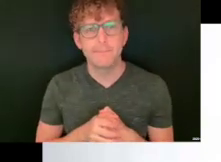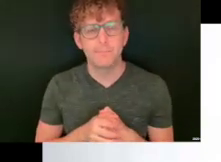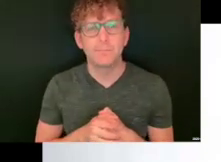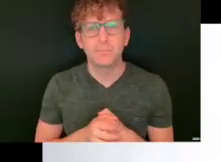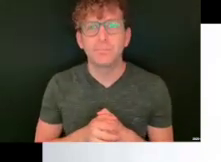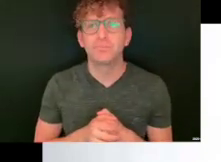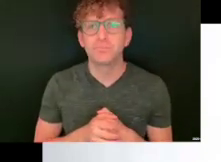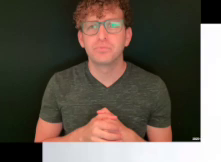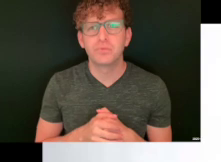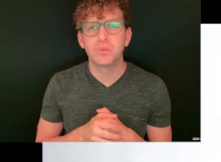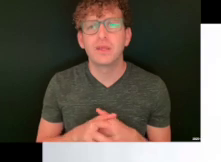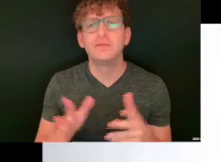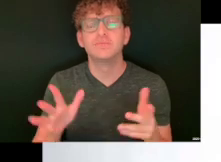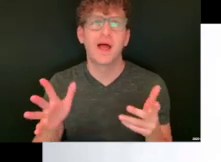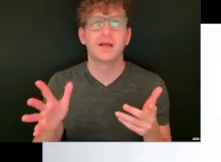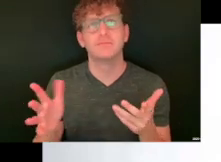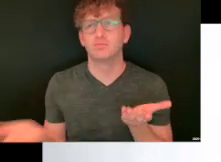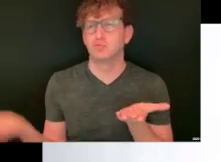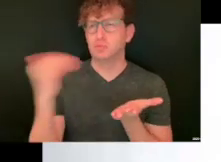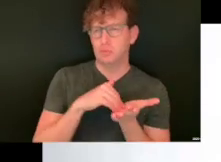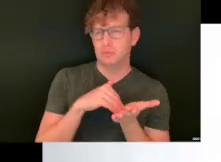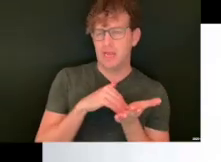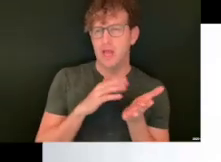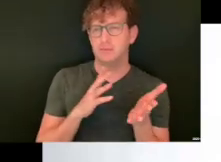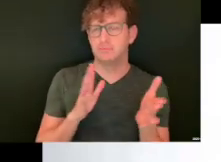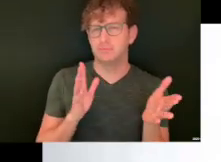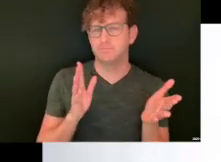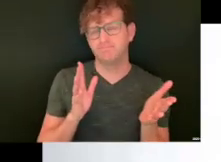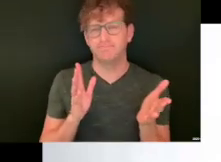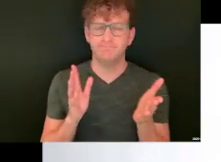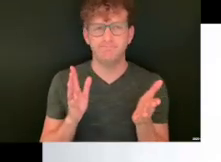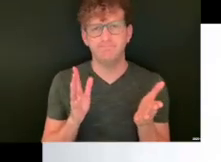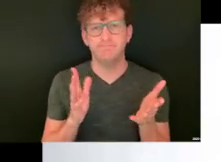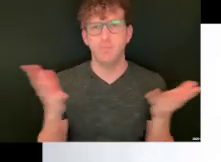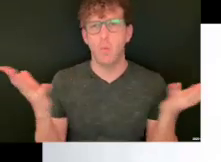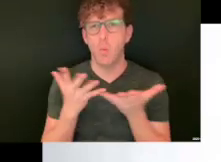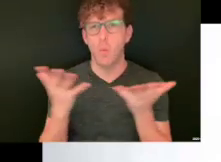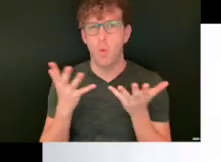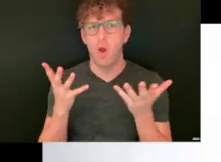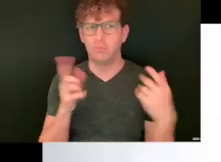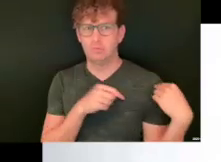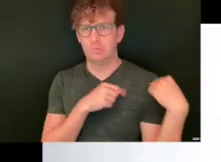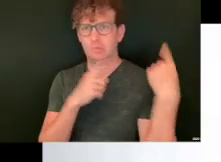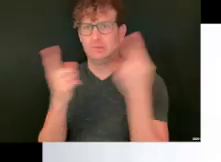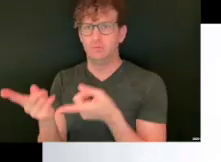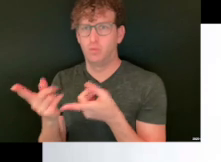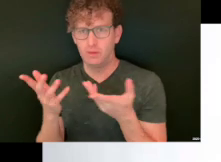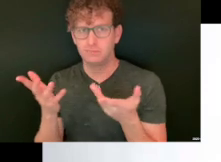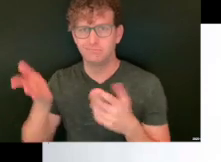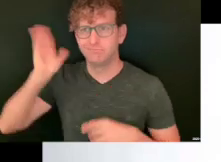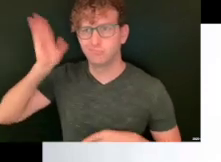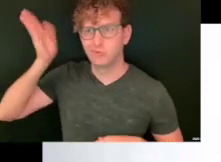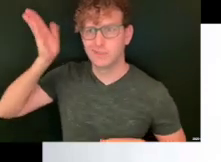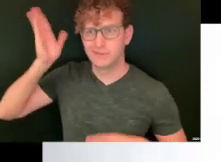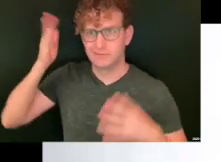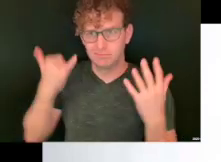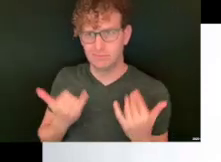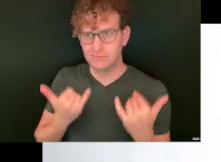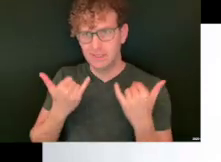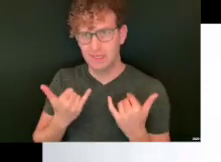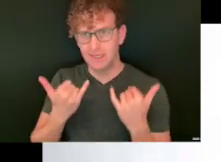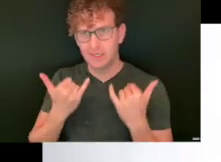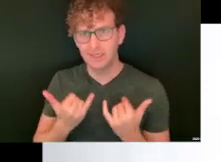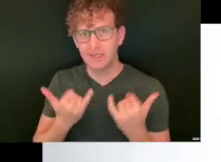dole those out, divide them up to different incentive projects or programs. And we looked at the